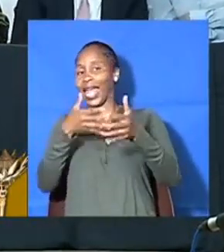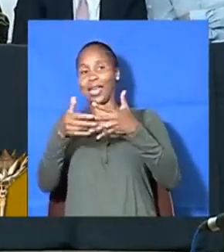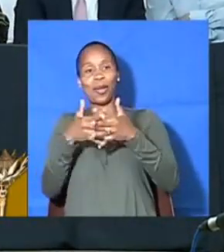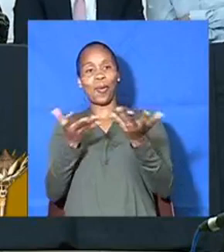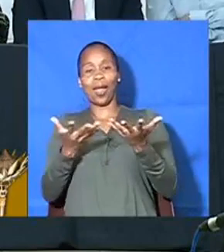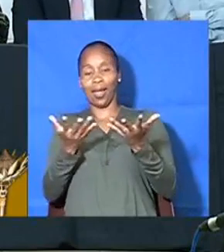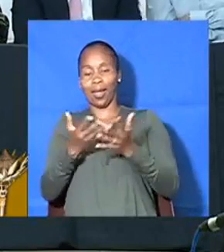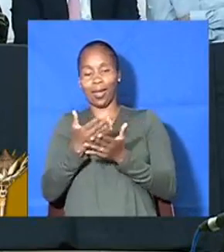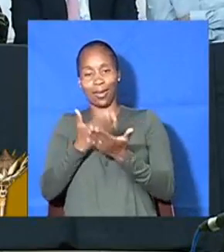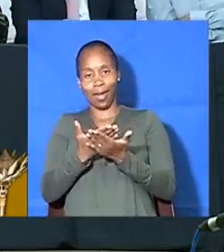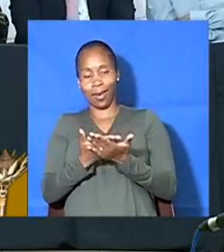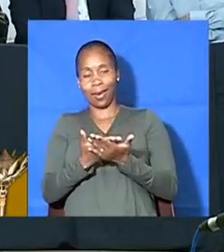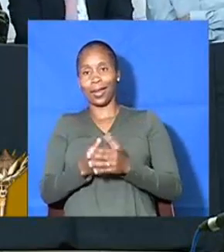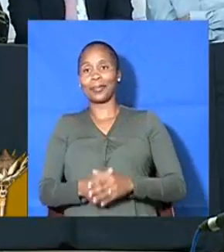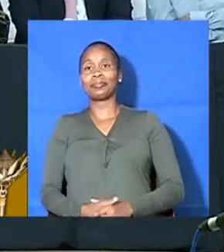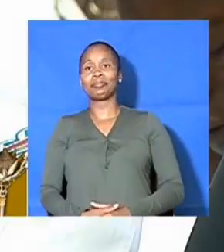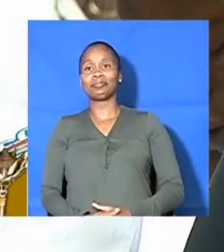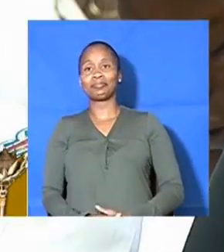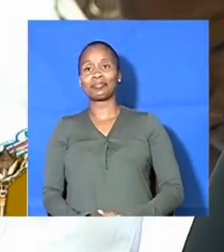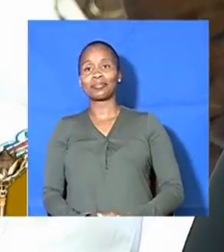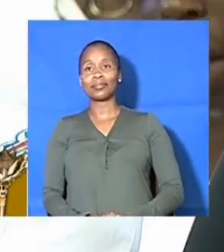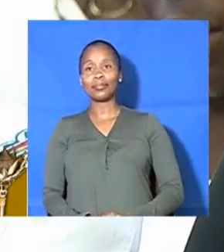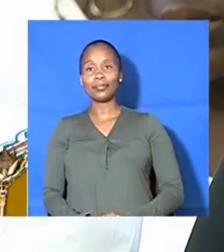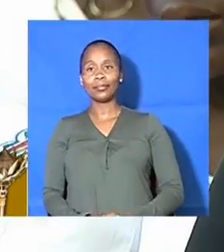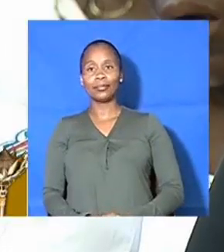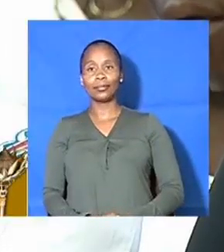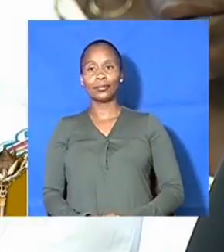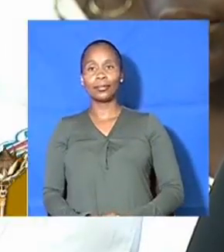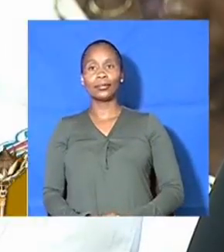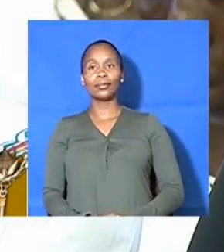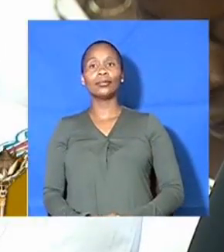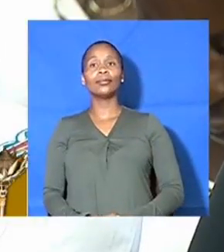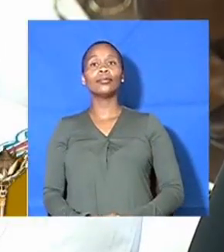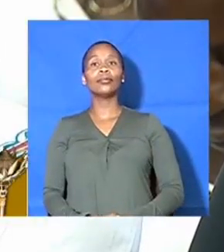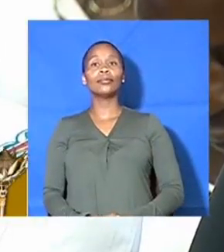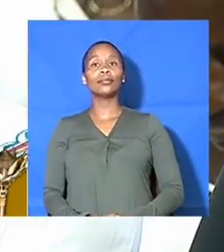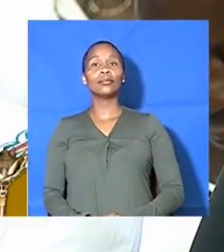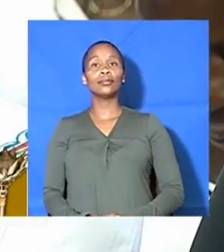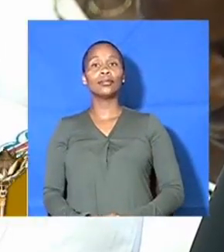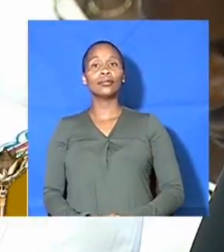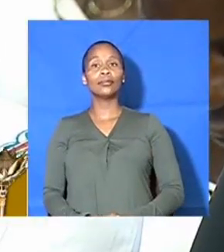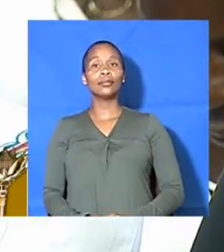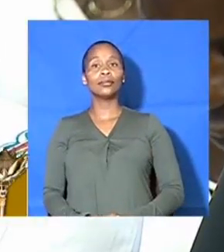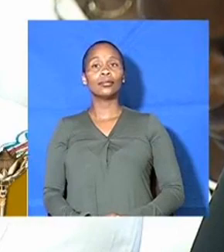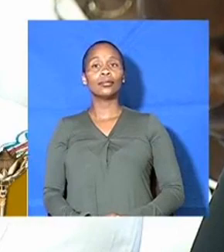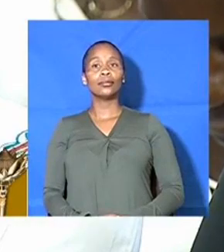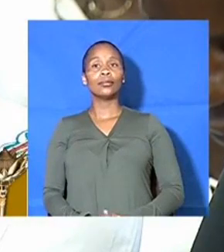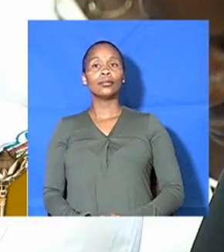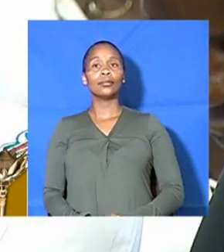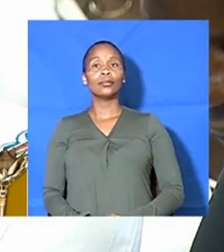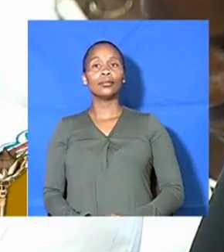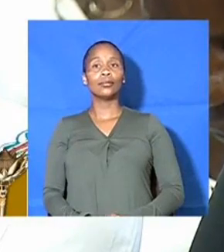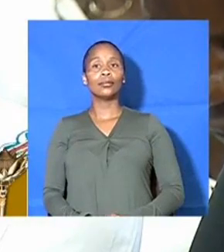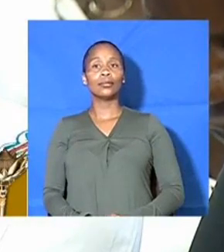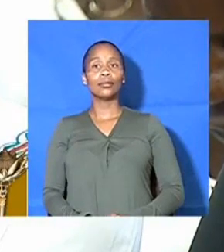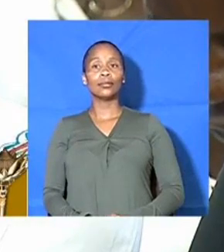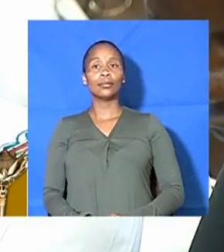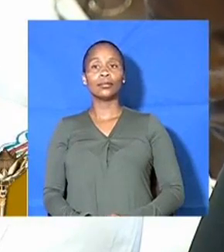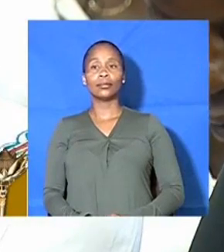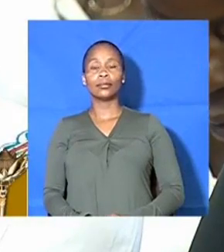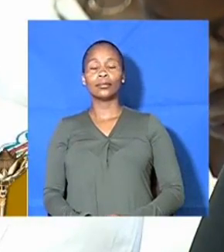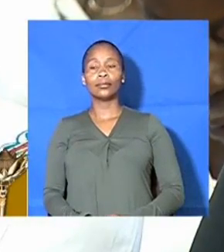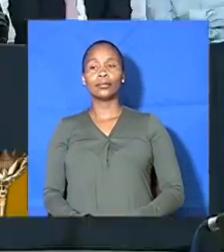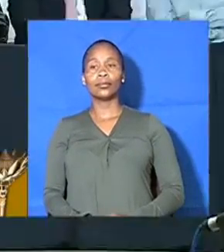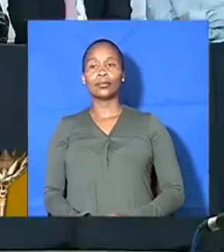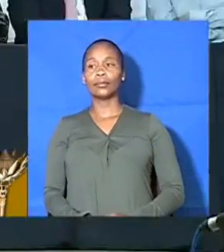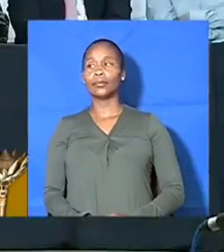yona e leng gore taba ya NHI ge e tlisitswe mo ke taba e leng gore e tlo gola ba bantsi ka gore o re maloba mo o ba ile ka